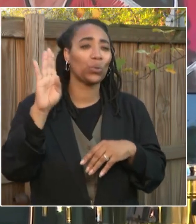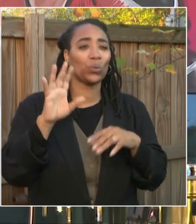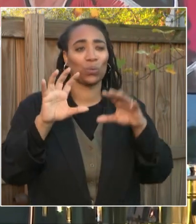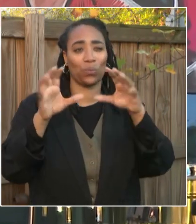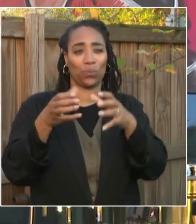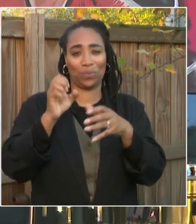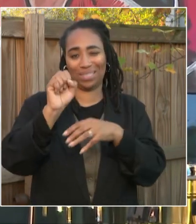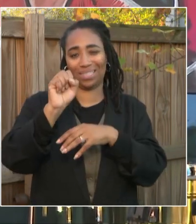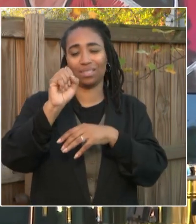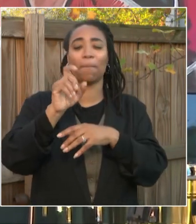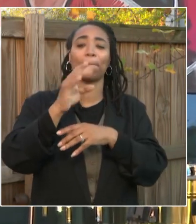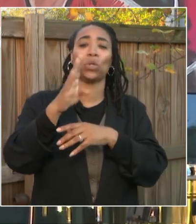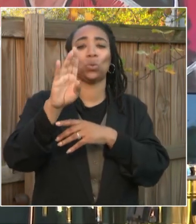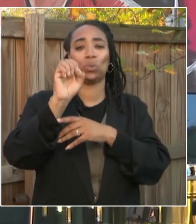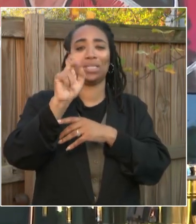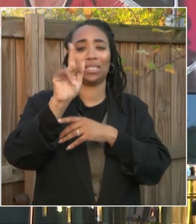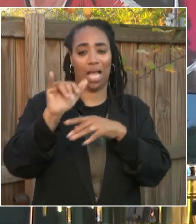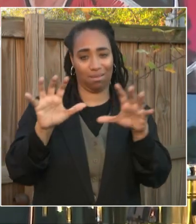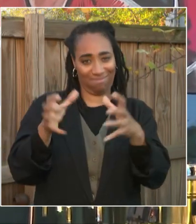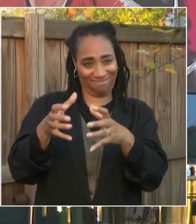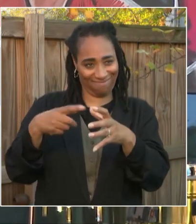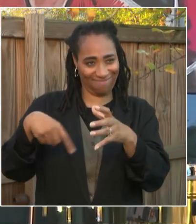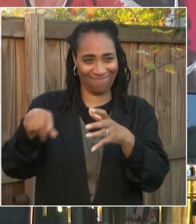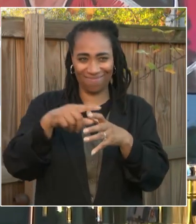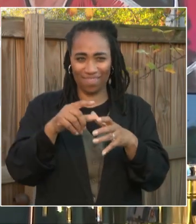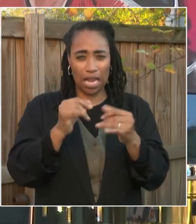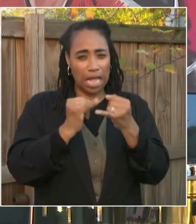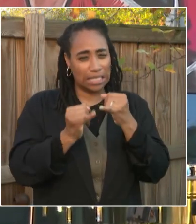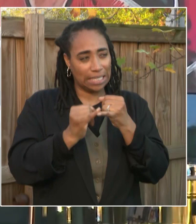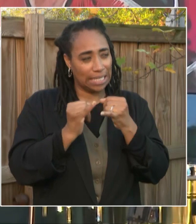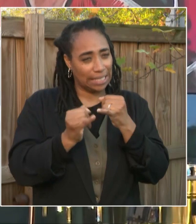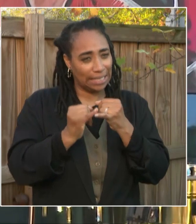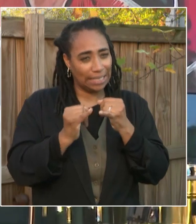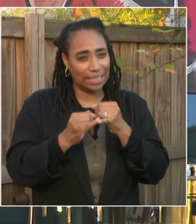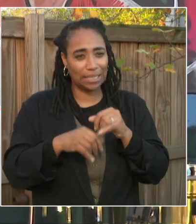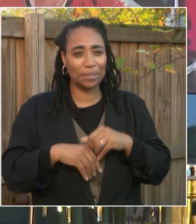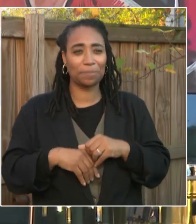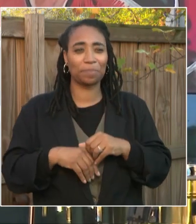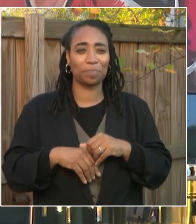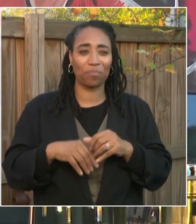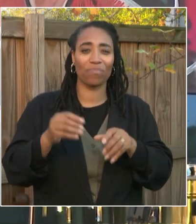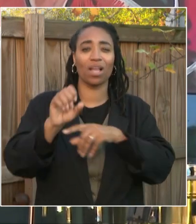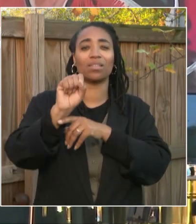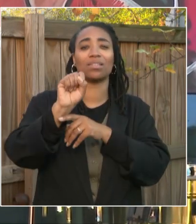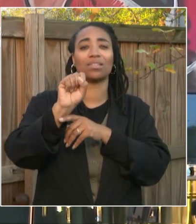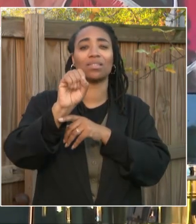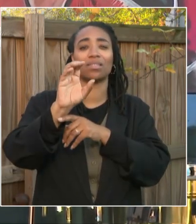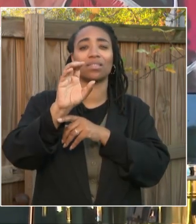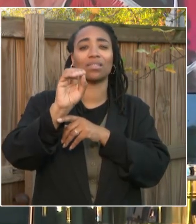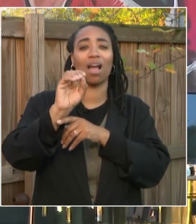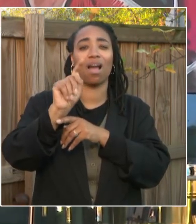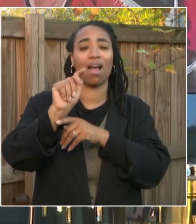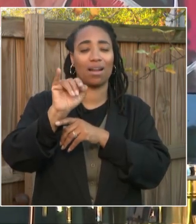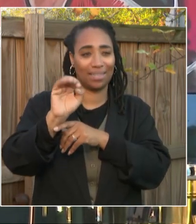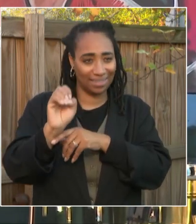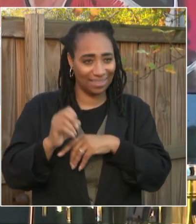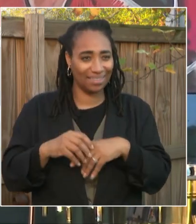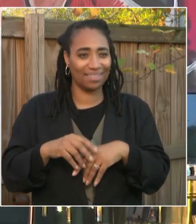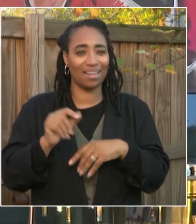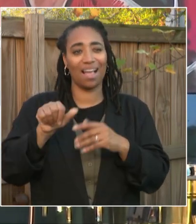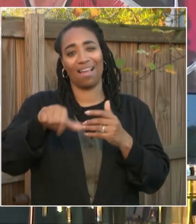This guy Scotty and Jimmy Kemp, every time Check It couldn't pay the rent, that's who I would